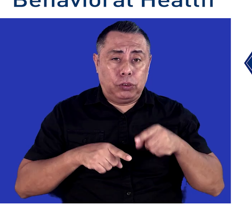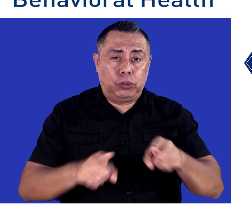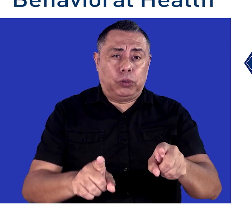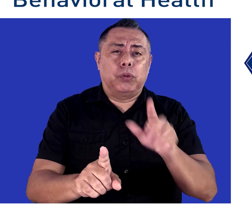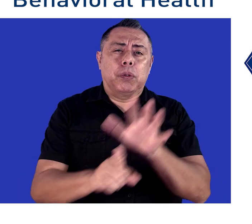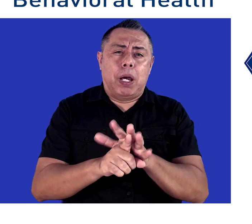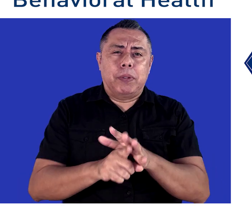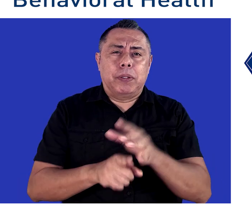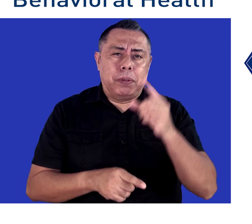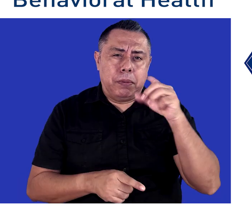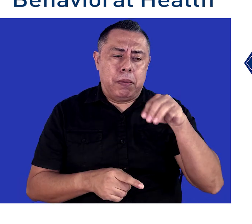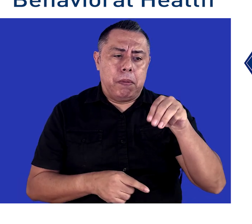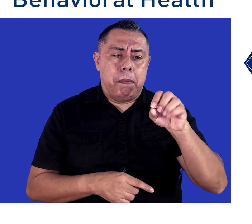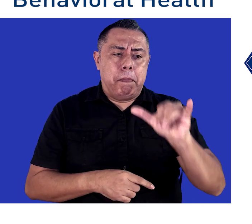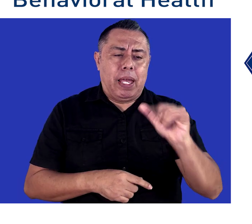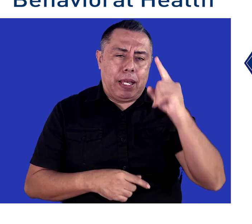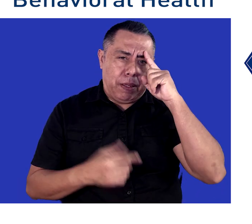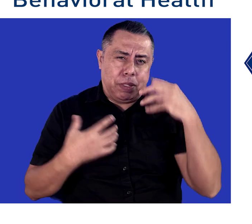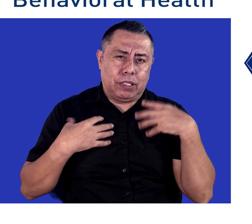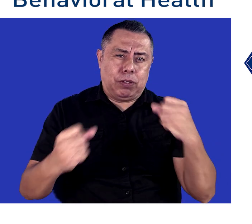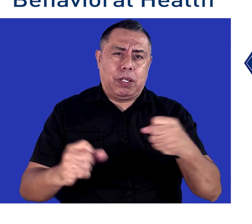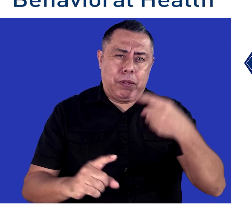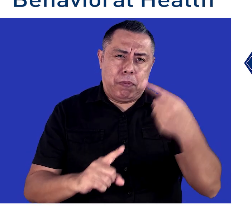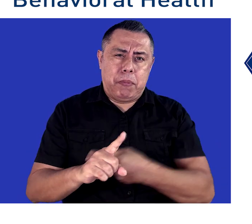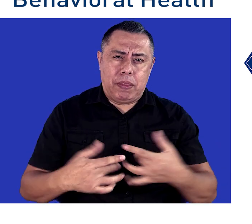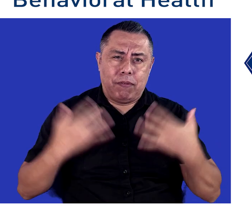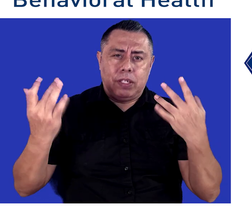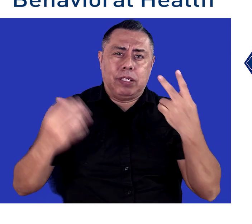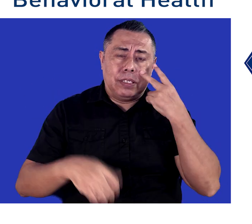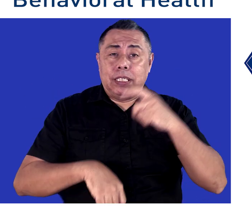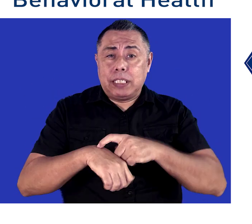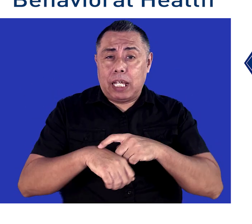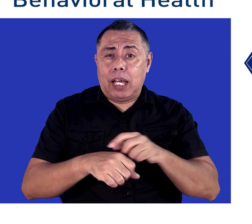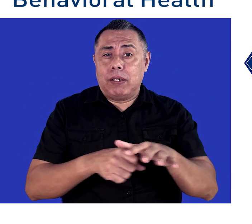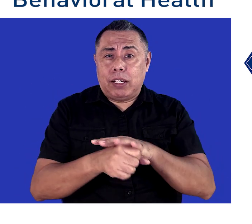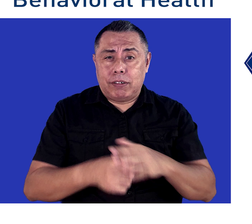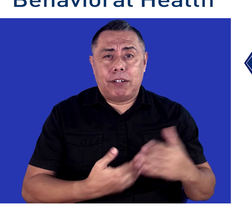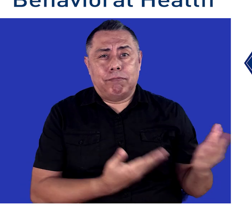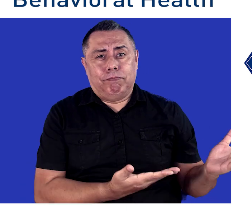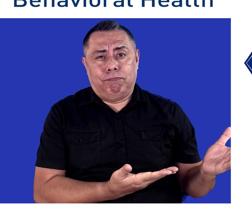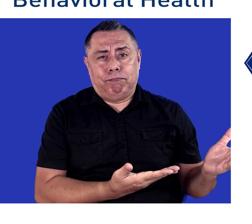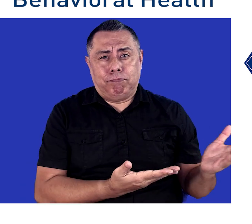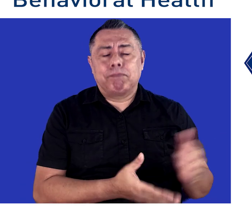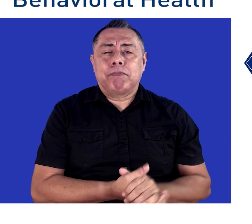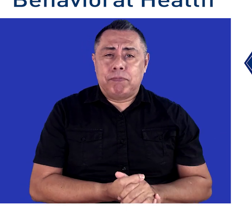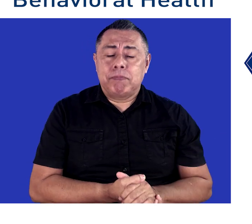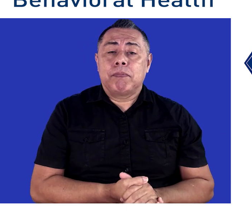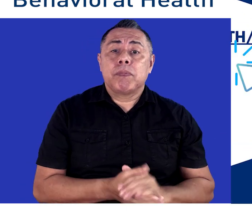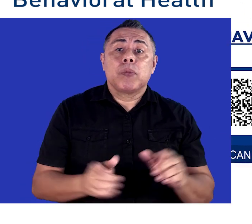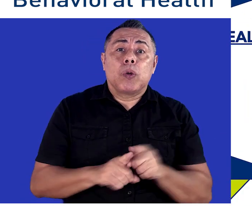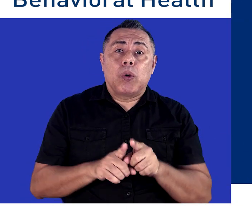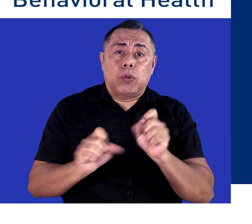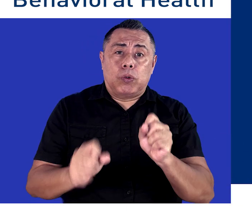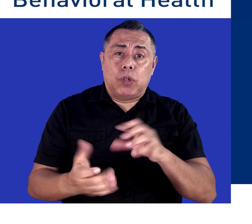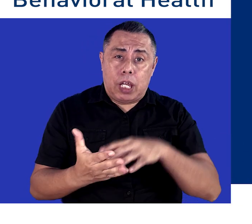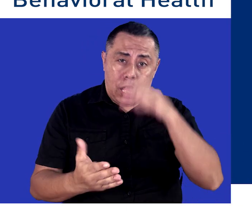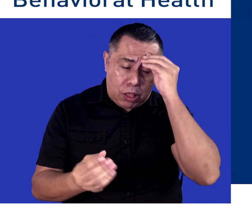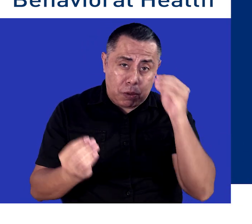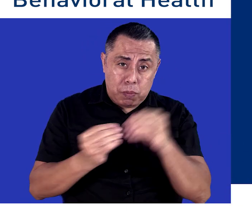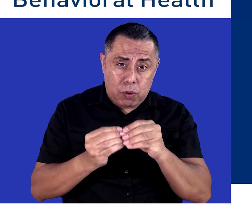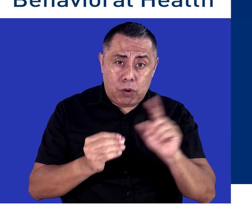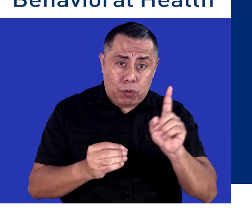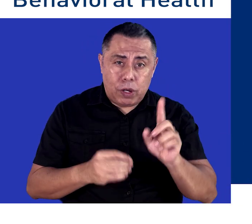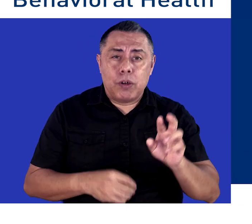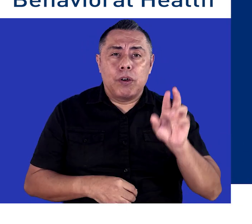very popular May is Mental Health Month events. Times and locations have also been added to this video. You can also